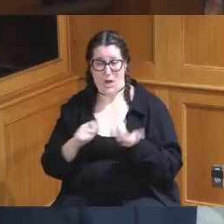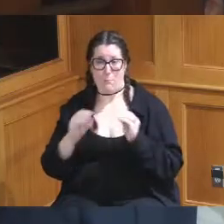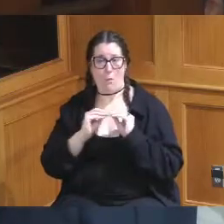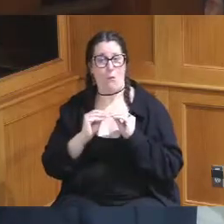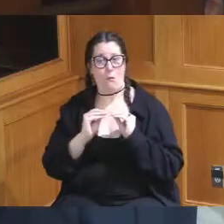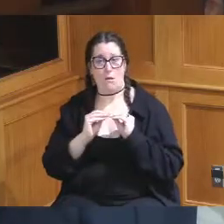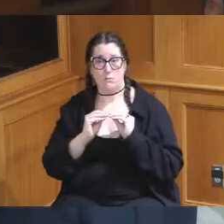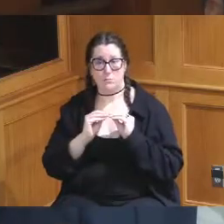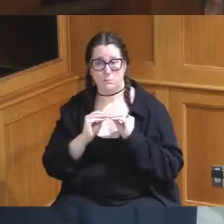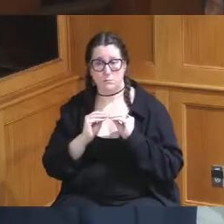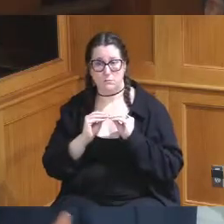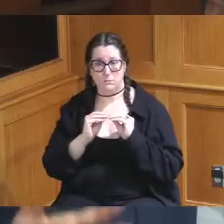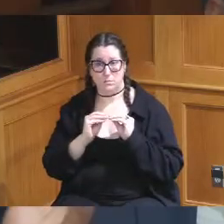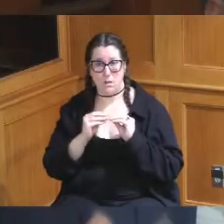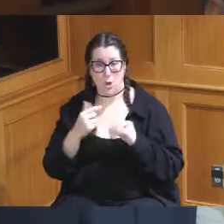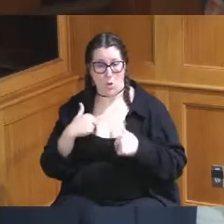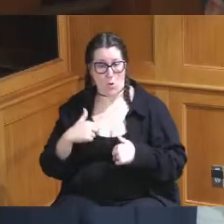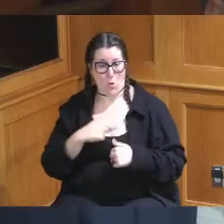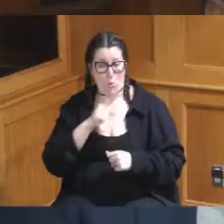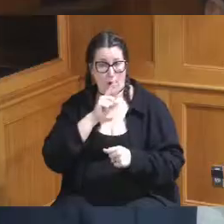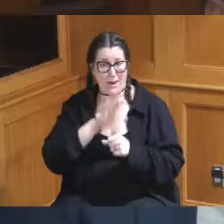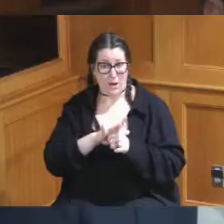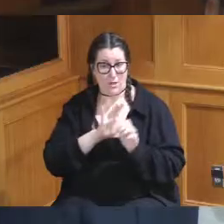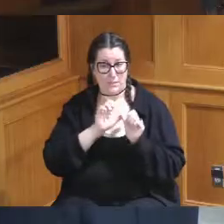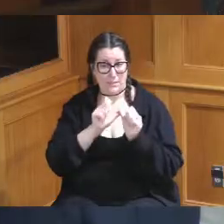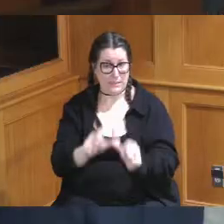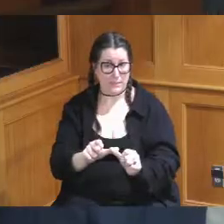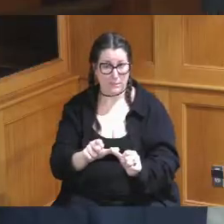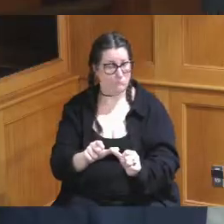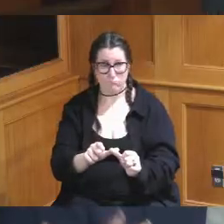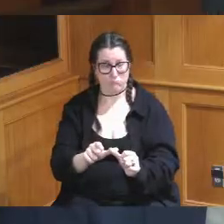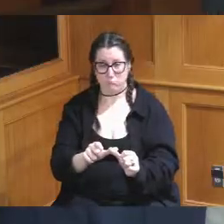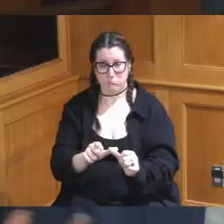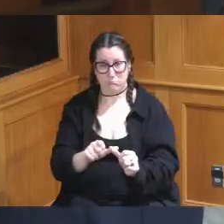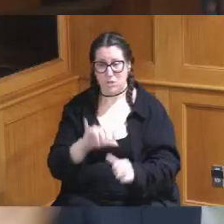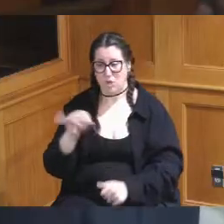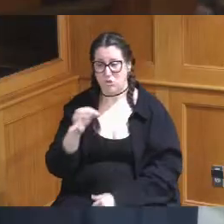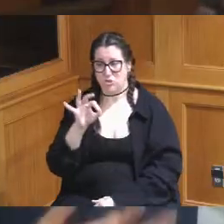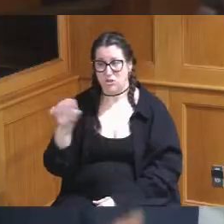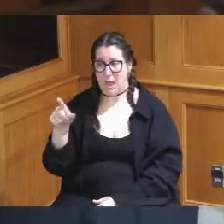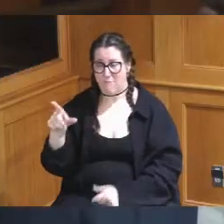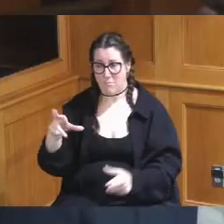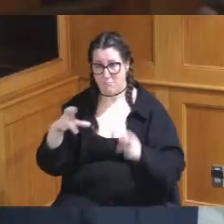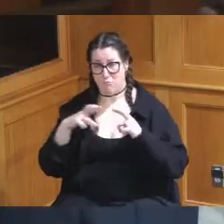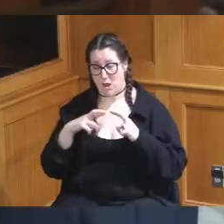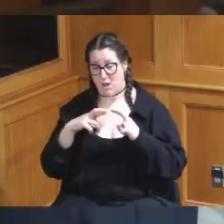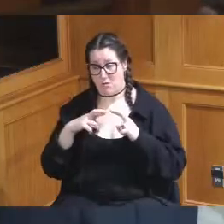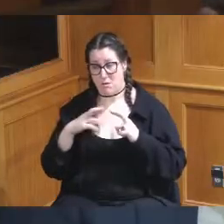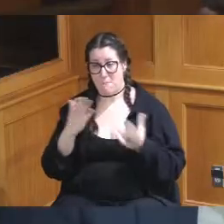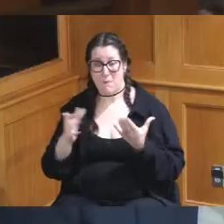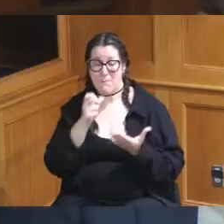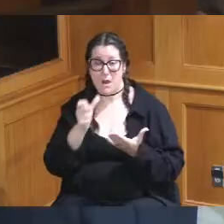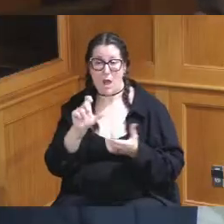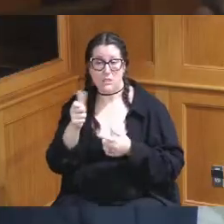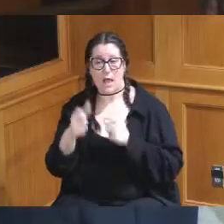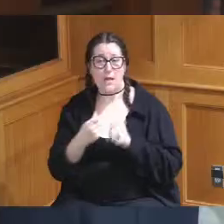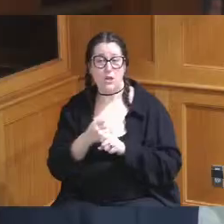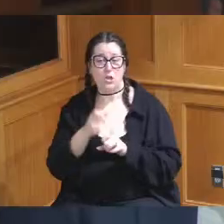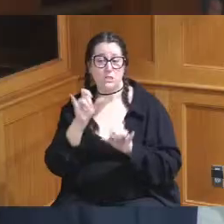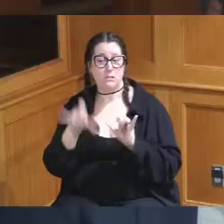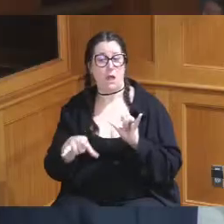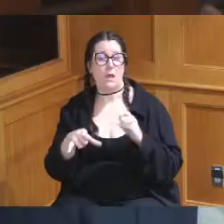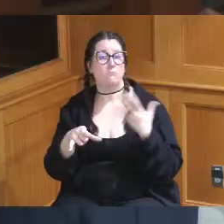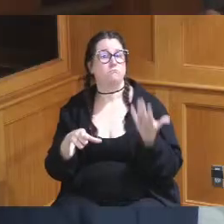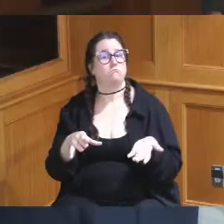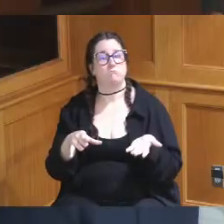And then what we do, we not guaranteed if we gonna be around. Mr. Ludo, he might retire, might not be around. So this needs